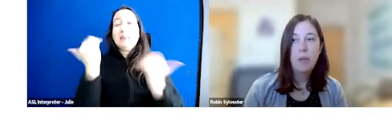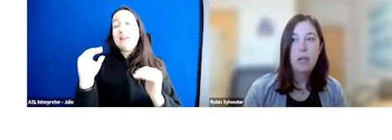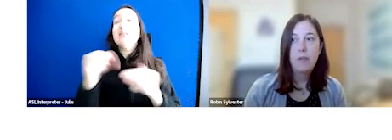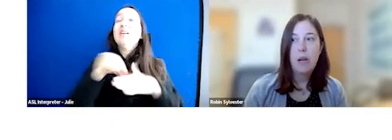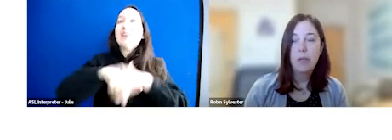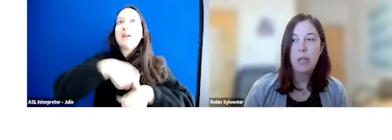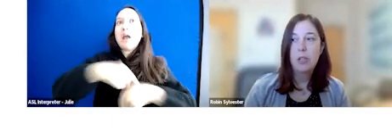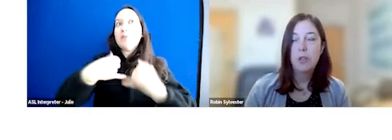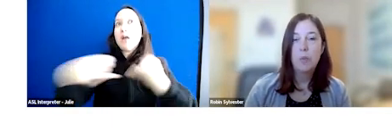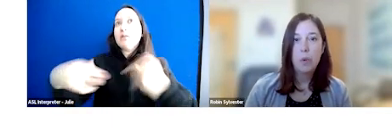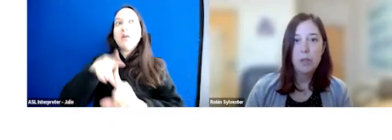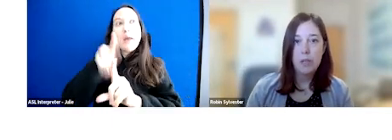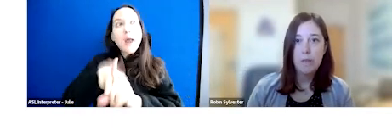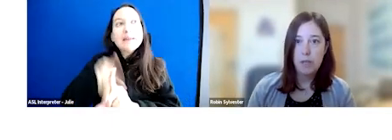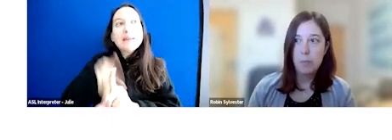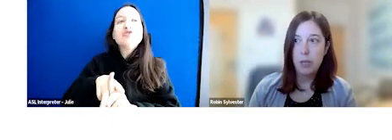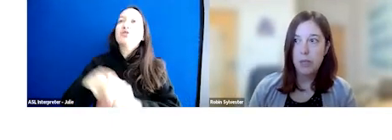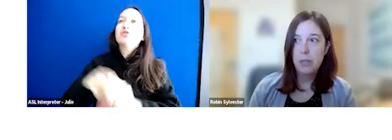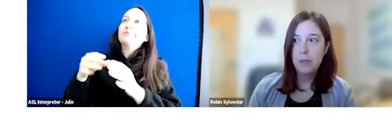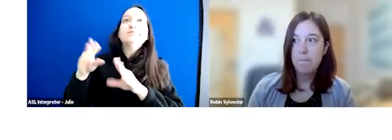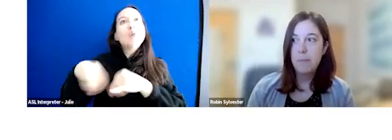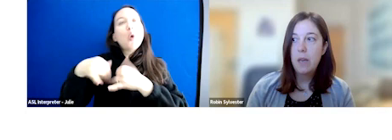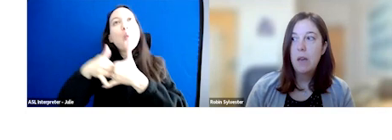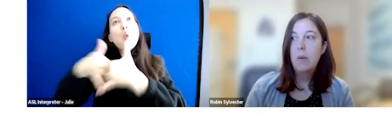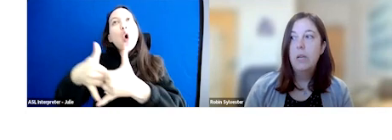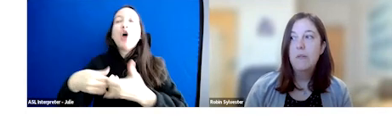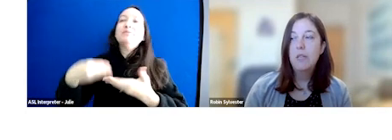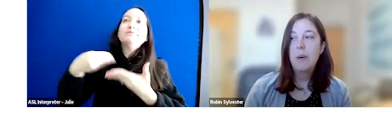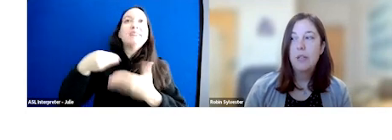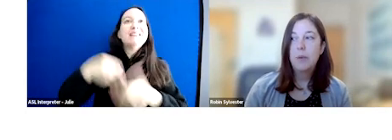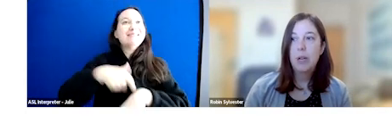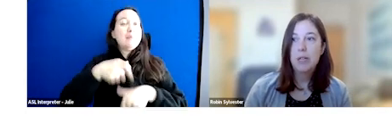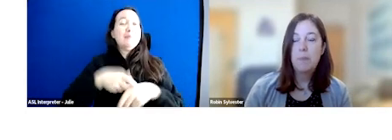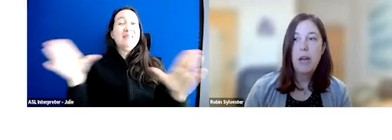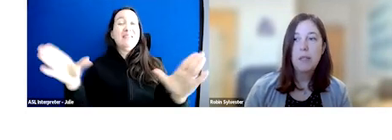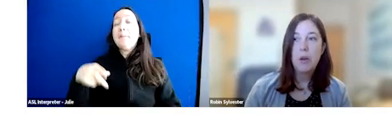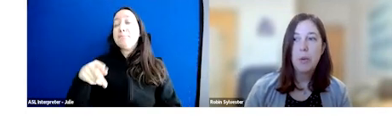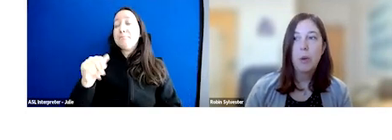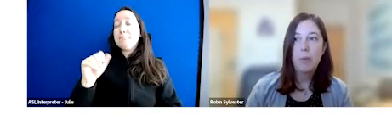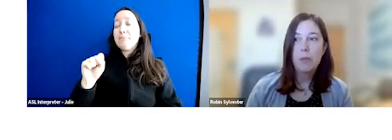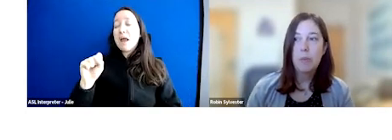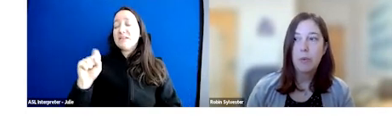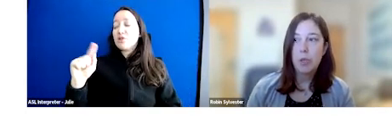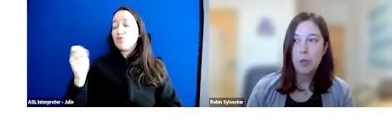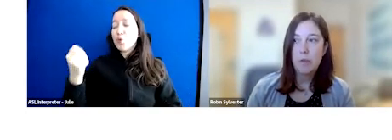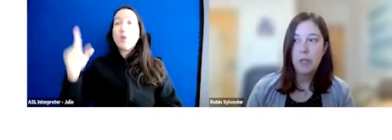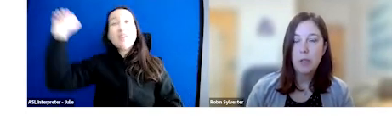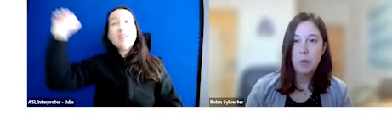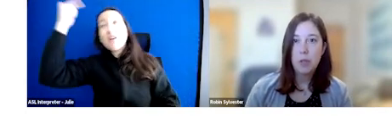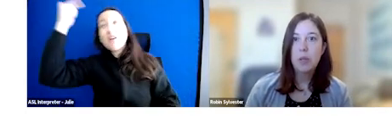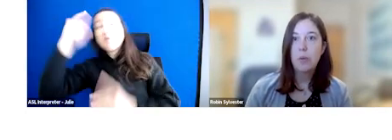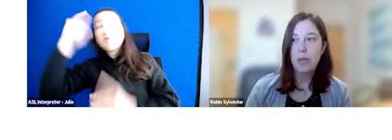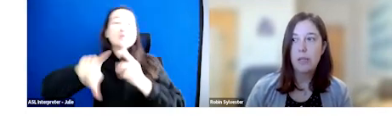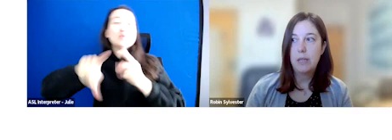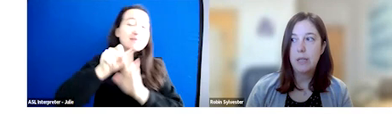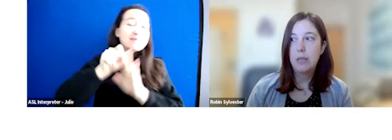the timelines for applications, awards, and funding periods. Many of these pass-through grants pass along requirements from the original funding